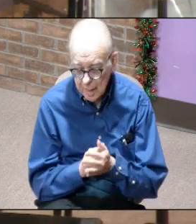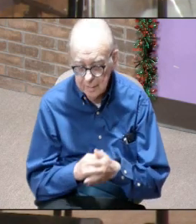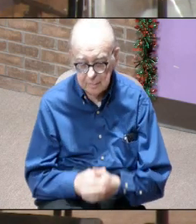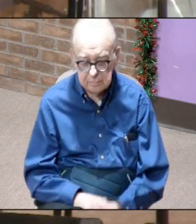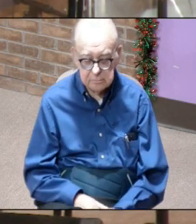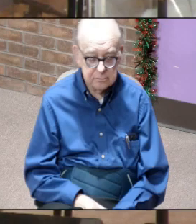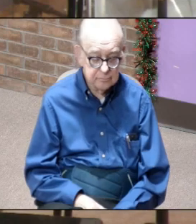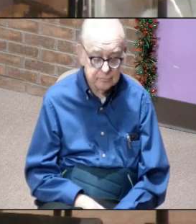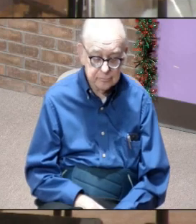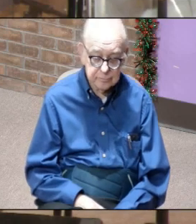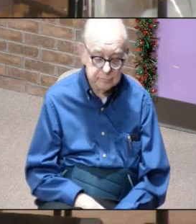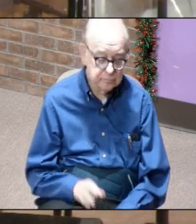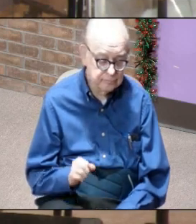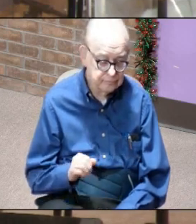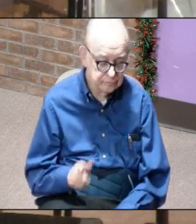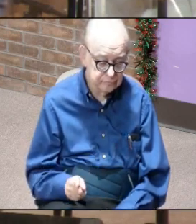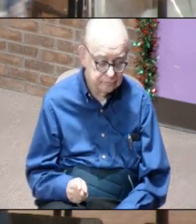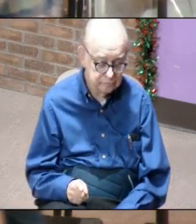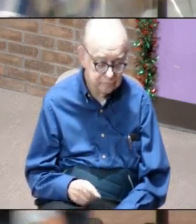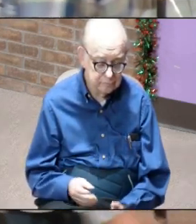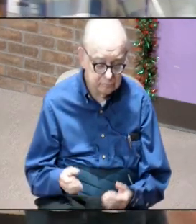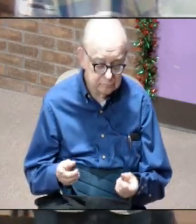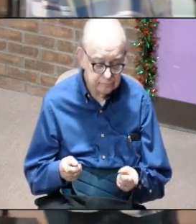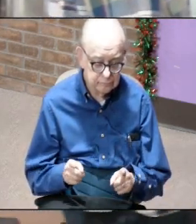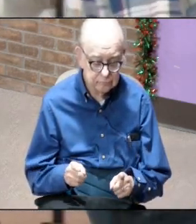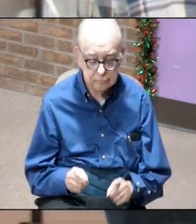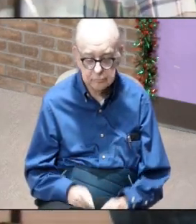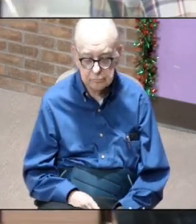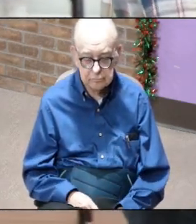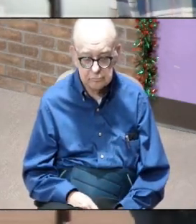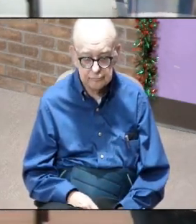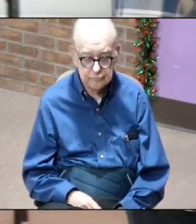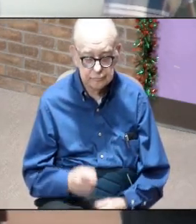And just go on. It just so happened that finally,